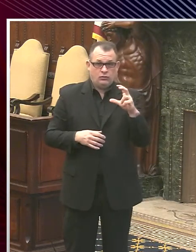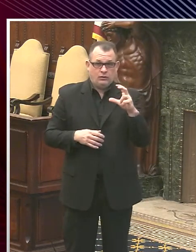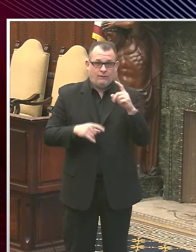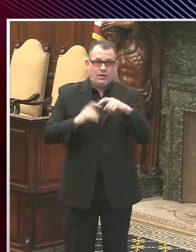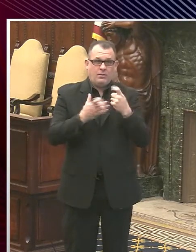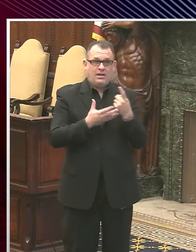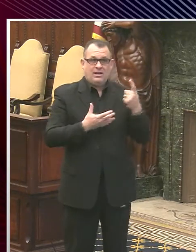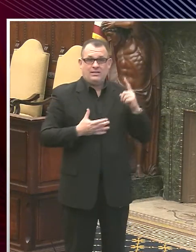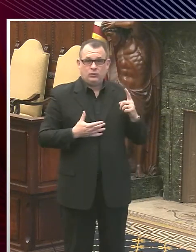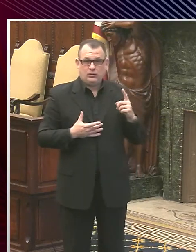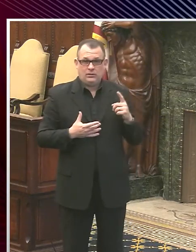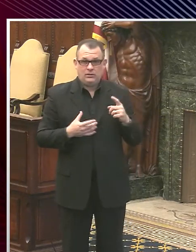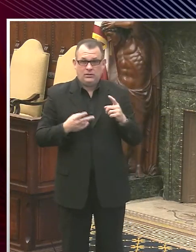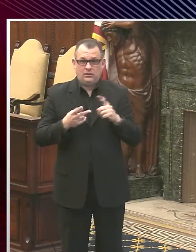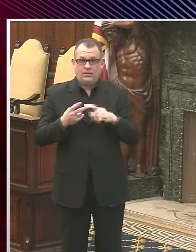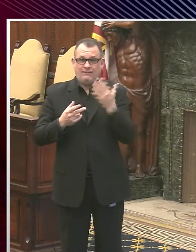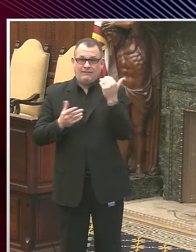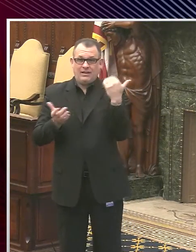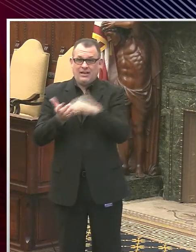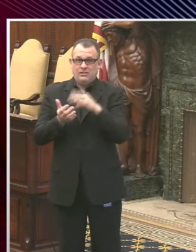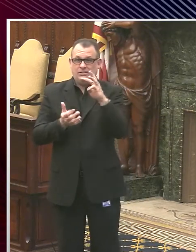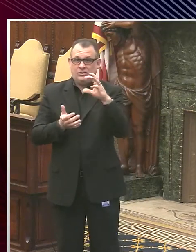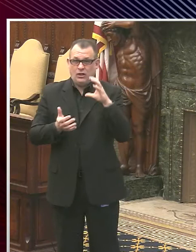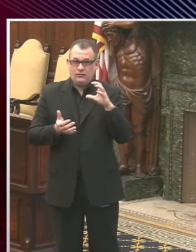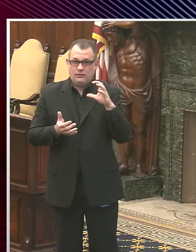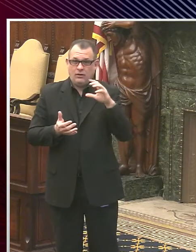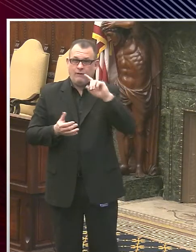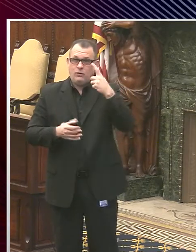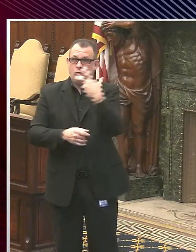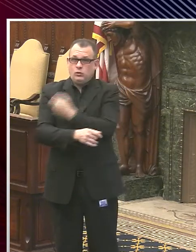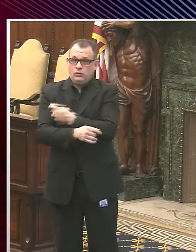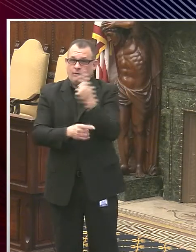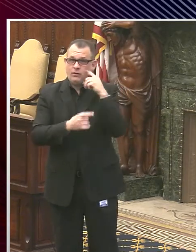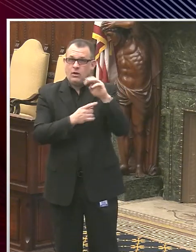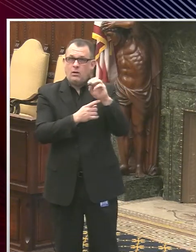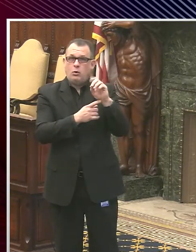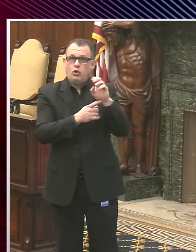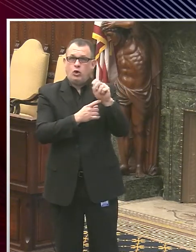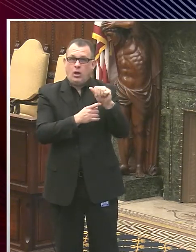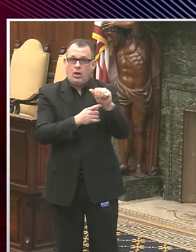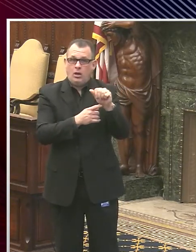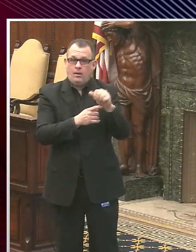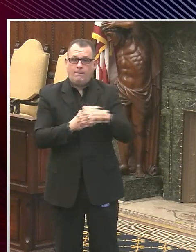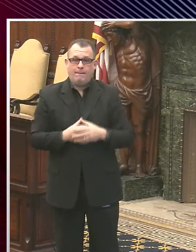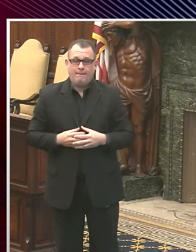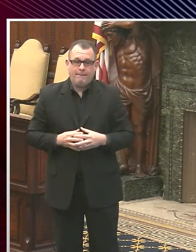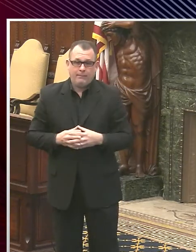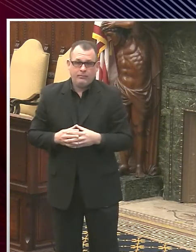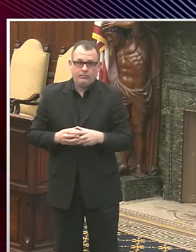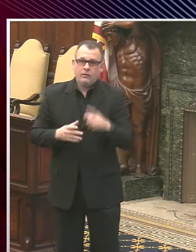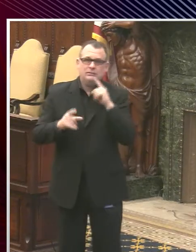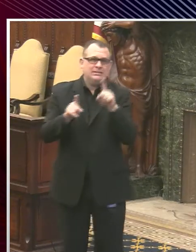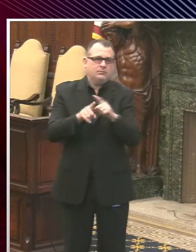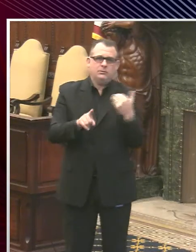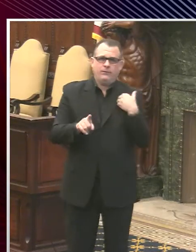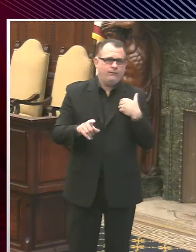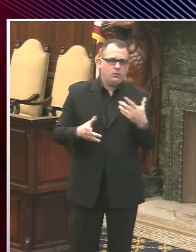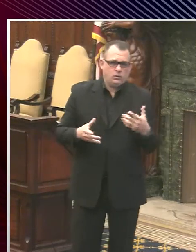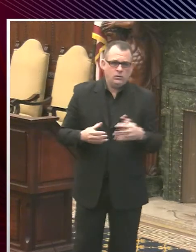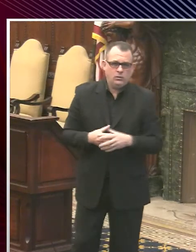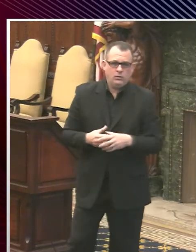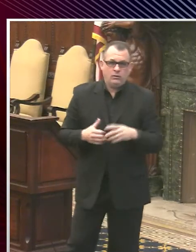and 15,600 first doses of the Moderna vaccine, and that's the same as the week before. In addition, there were first